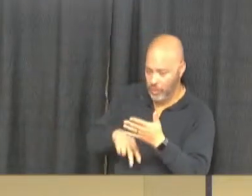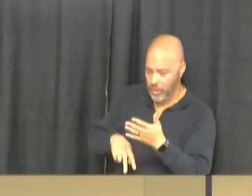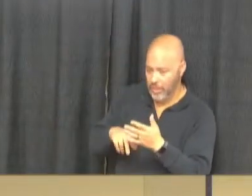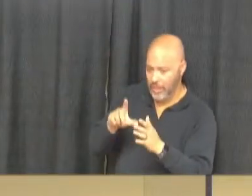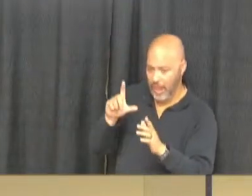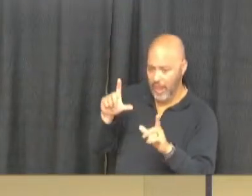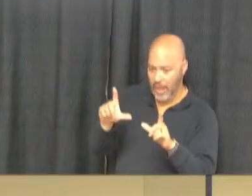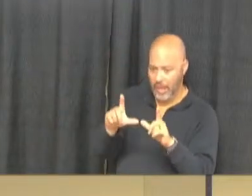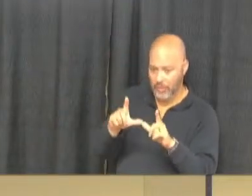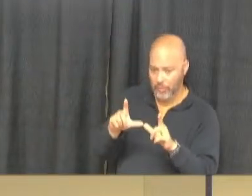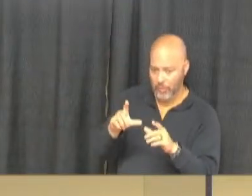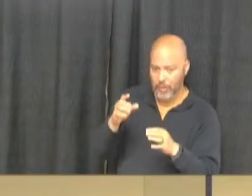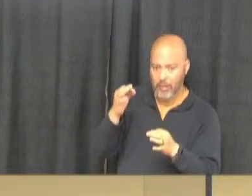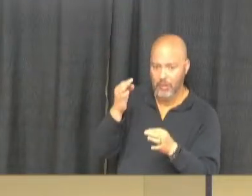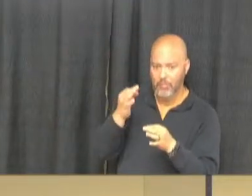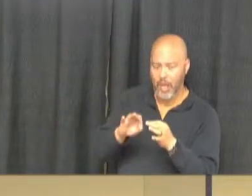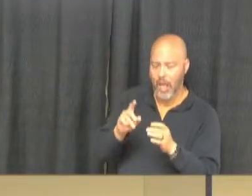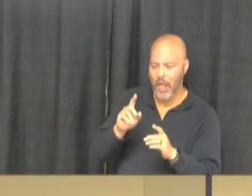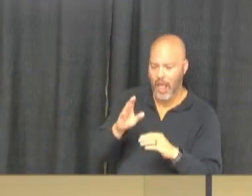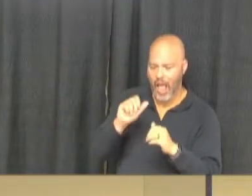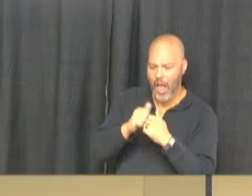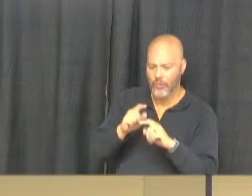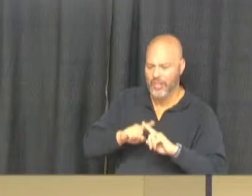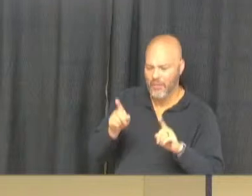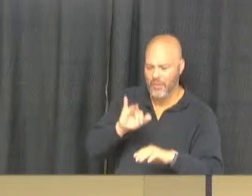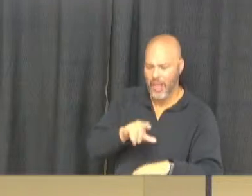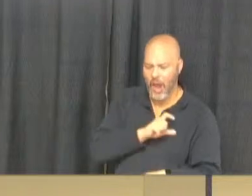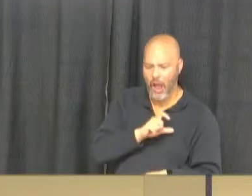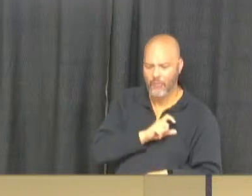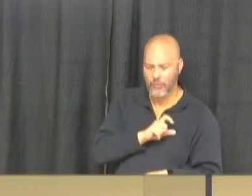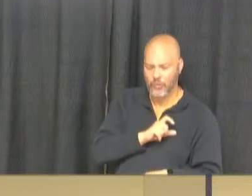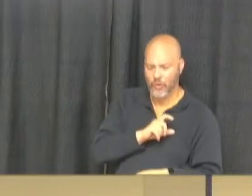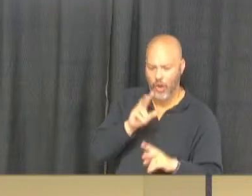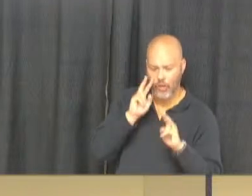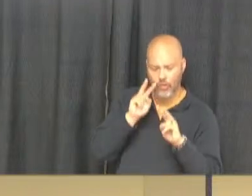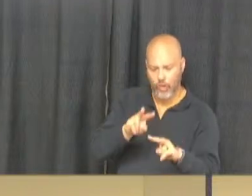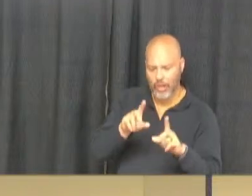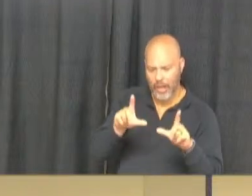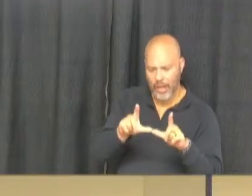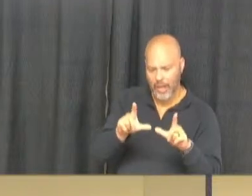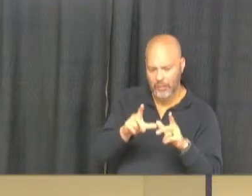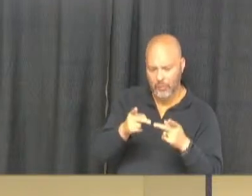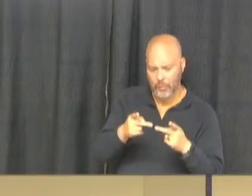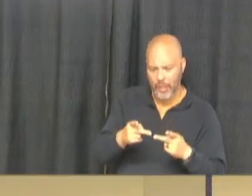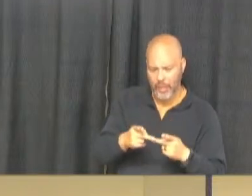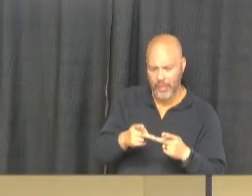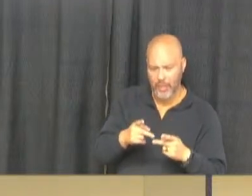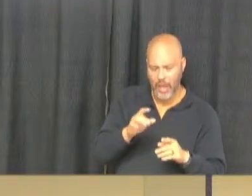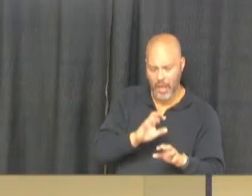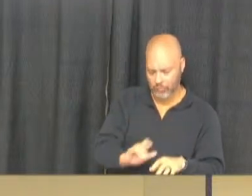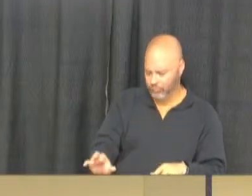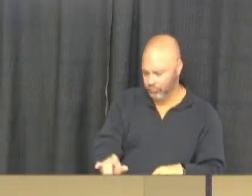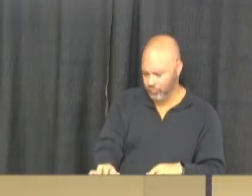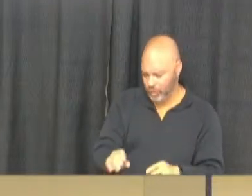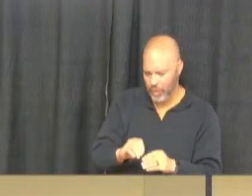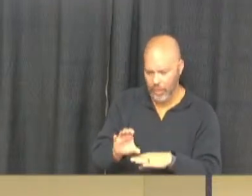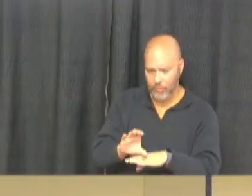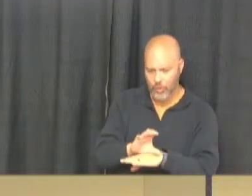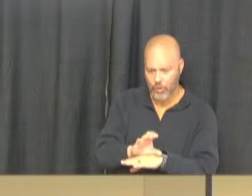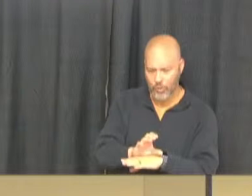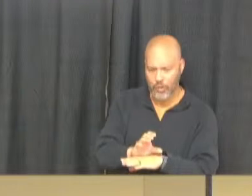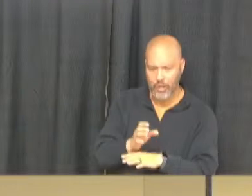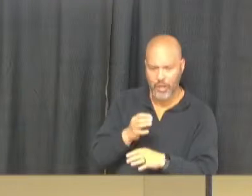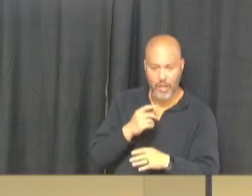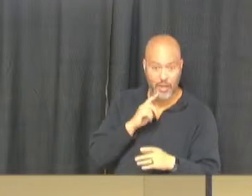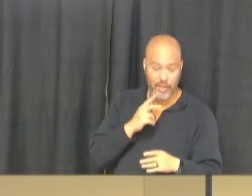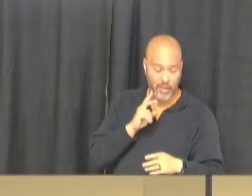officer just looking at a license plate as far as Fourth Amendment concerns are, and then typing it into his computer manually?